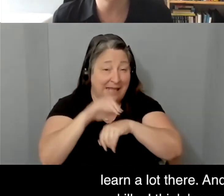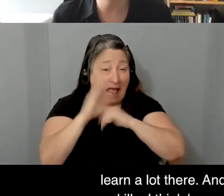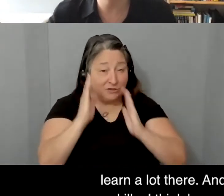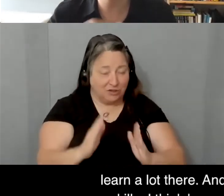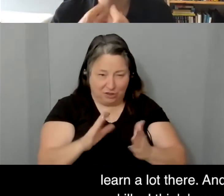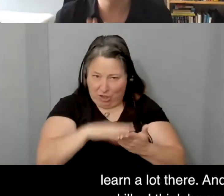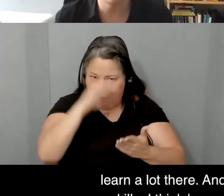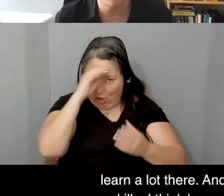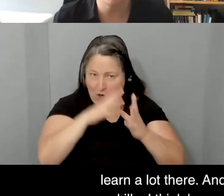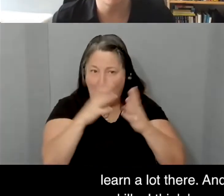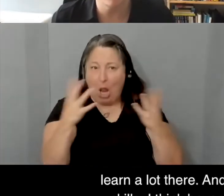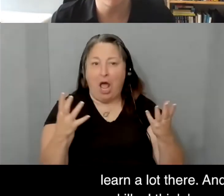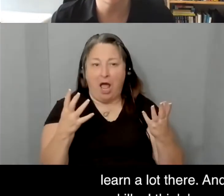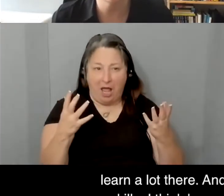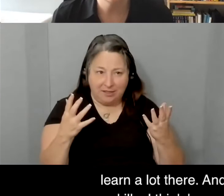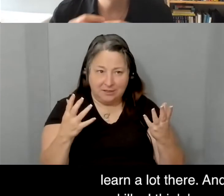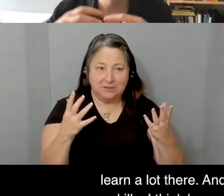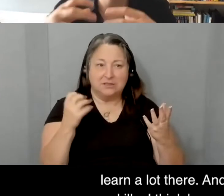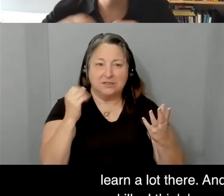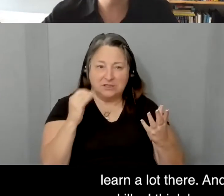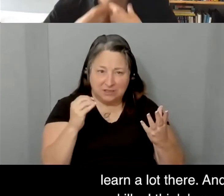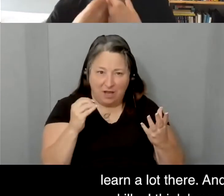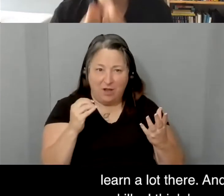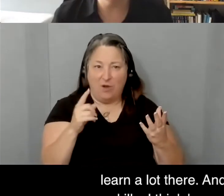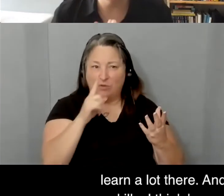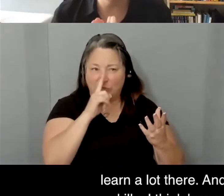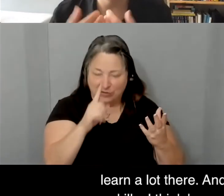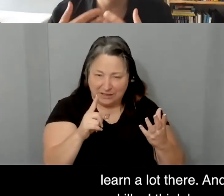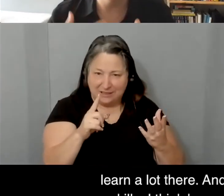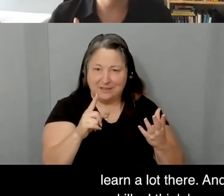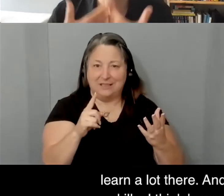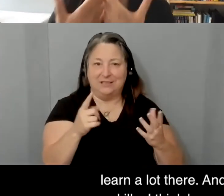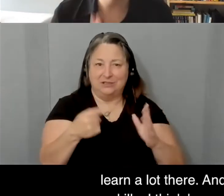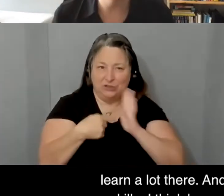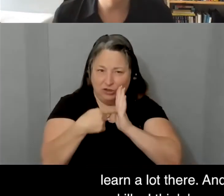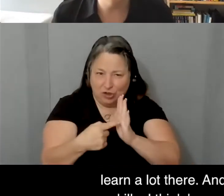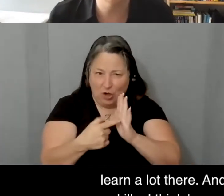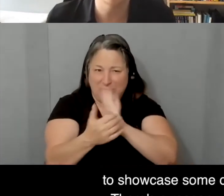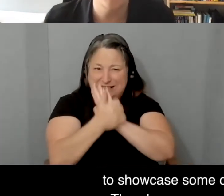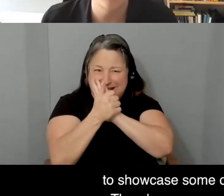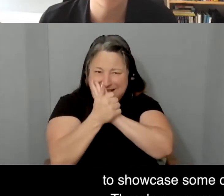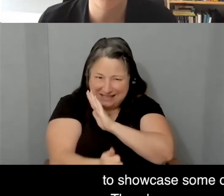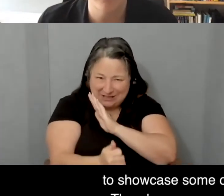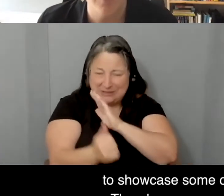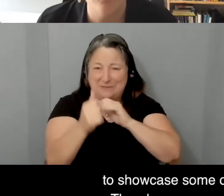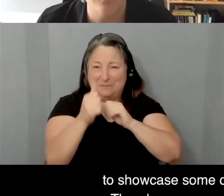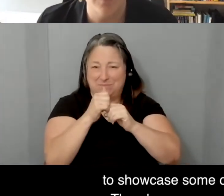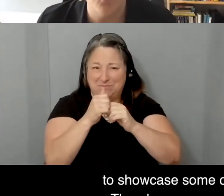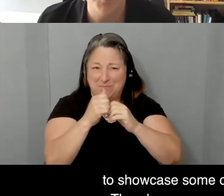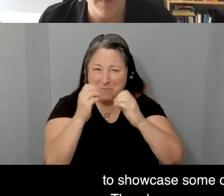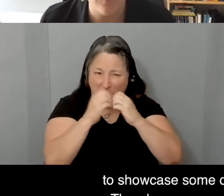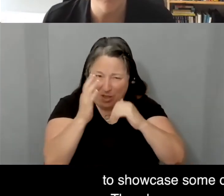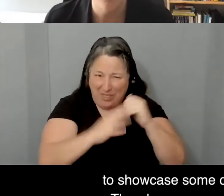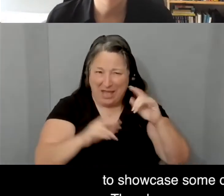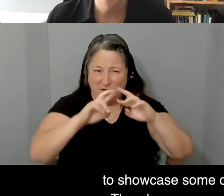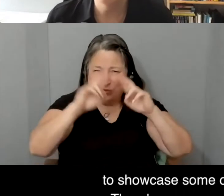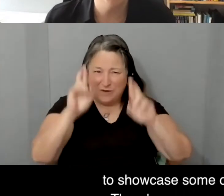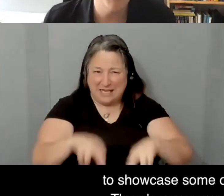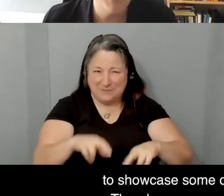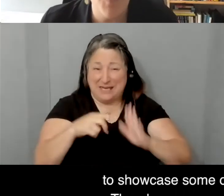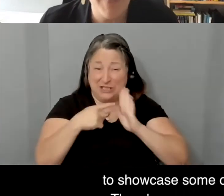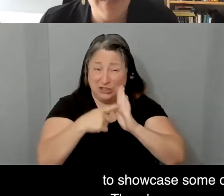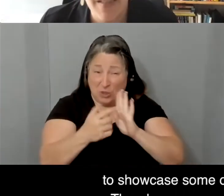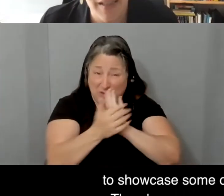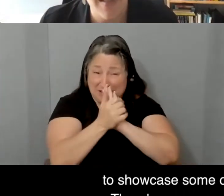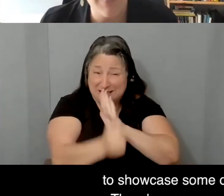lot there. And so unpacking some of those skills, I think beyond the resume, being able to showcase some of the skills that you've built.